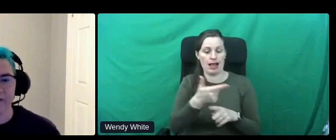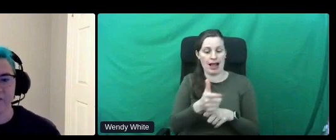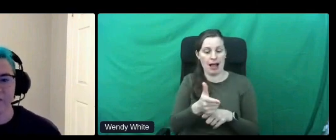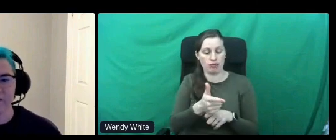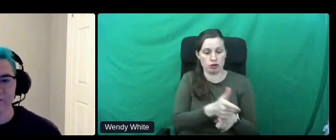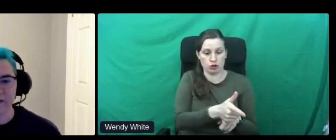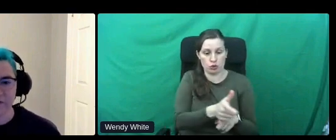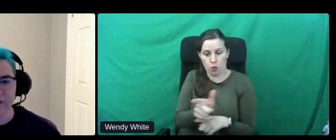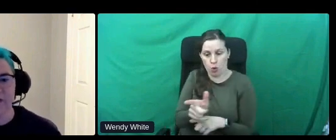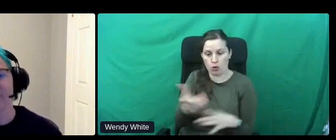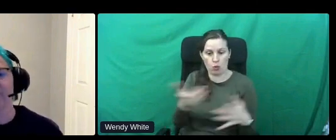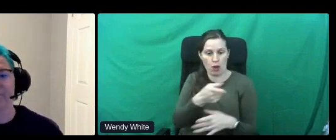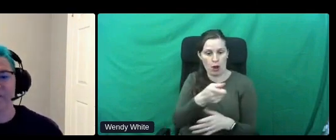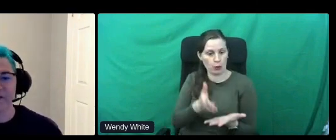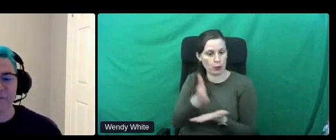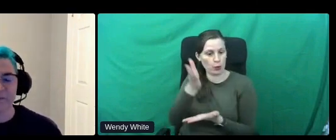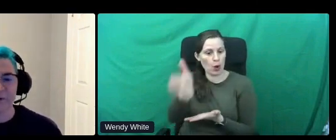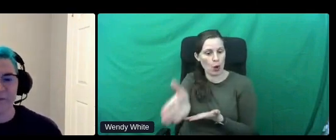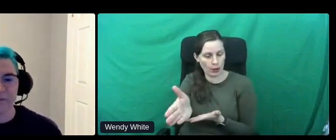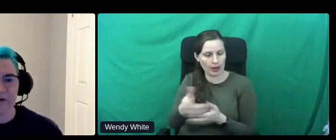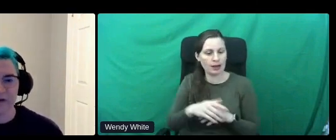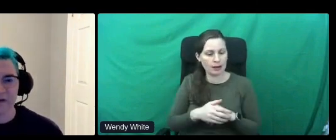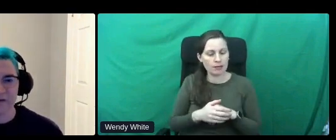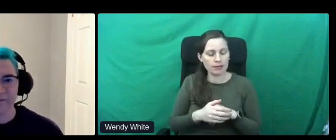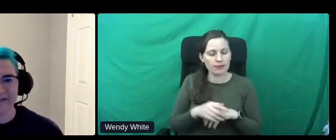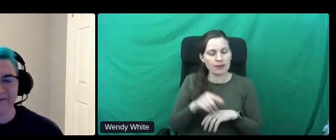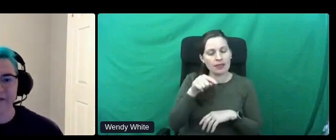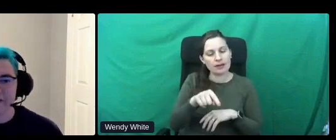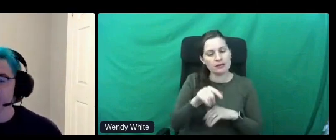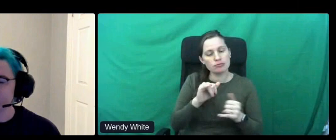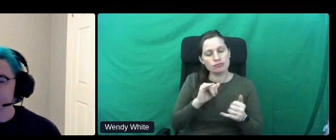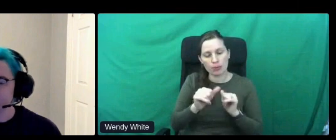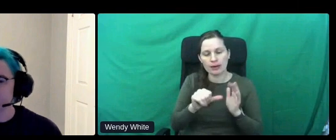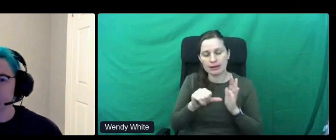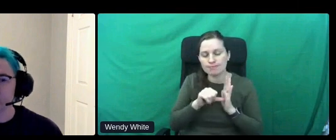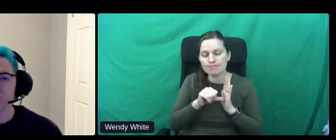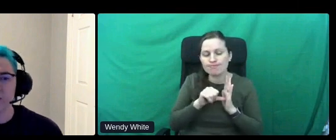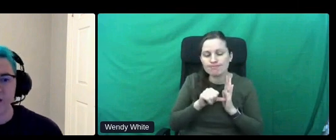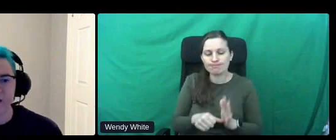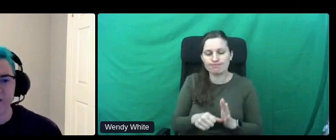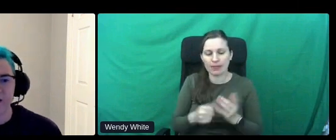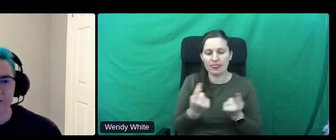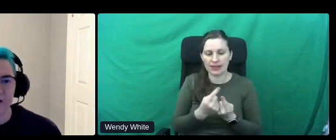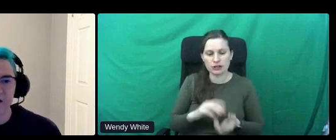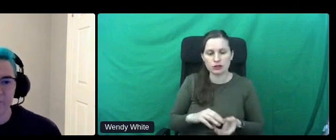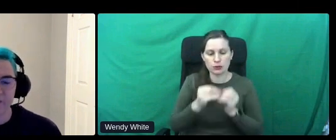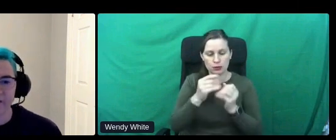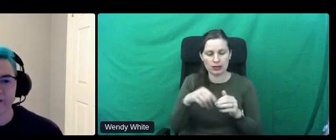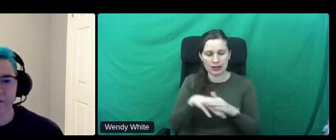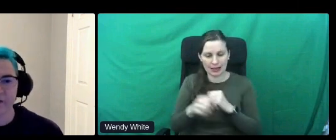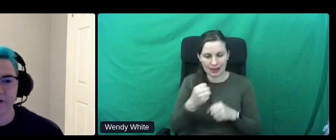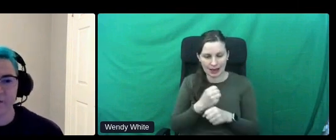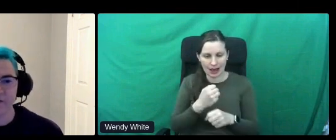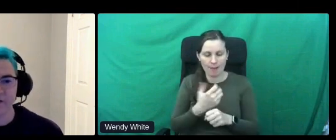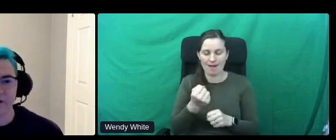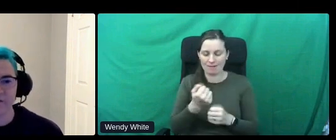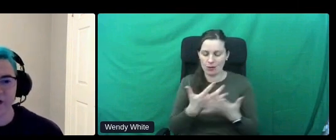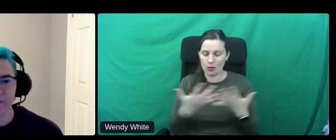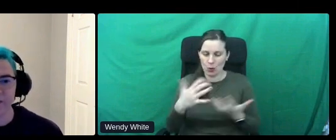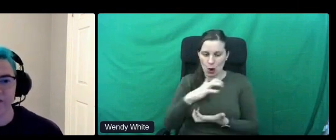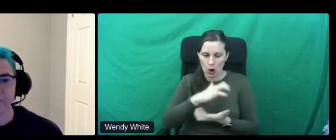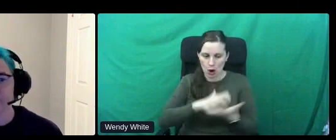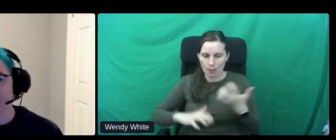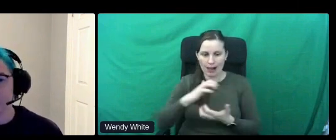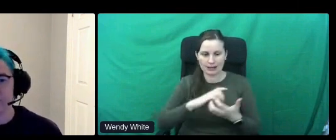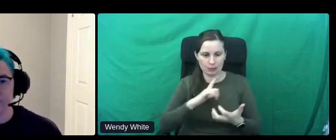point that you're trying to reach. This was probably one of the toughest things to do in the game, as it has a lot of complexity when it comes to the